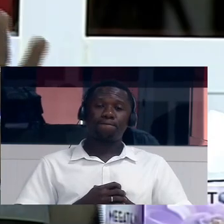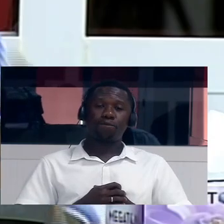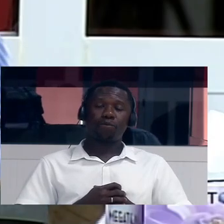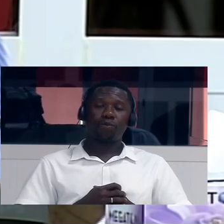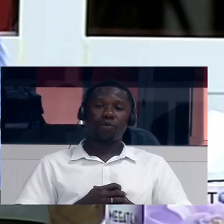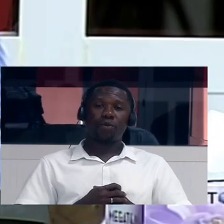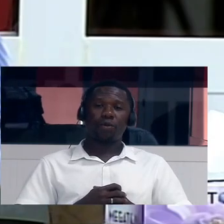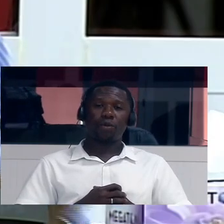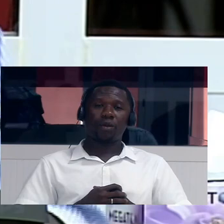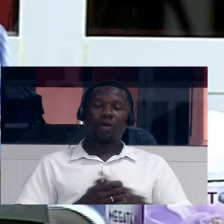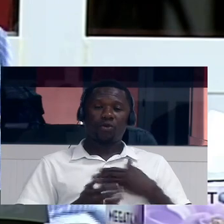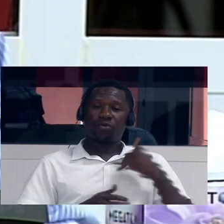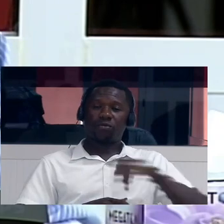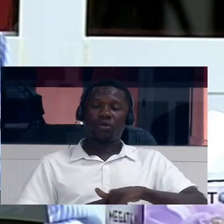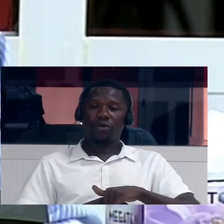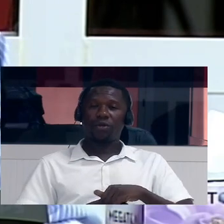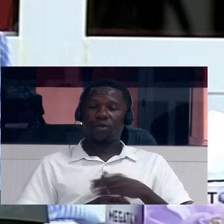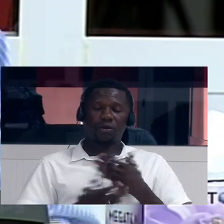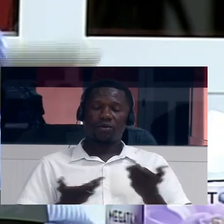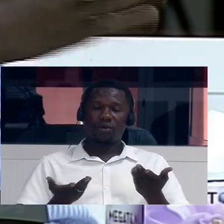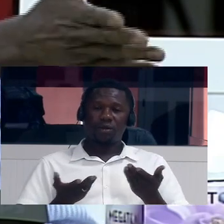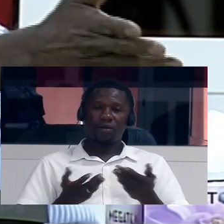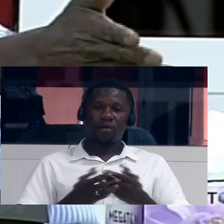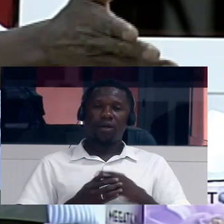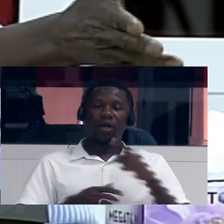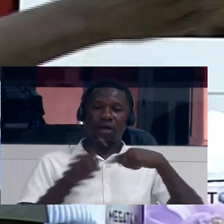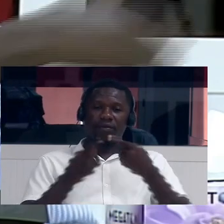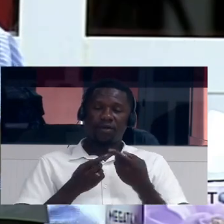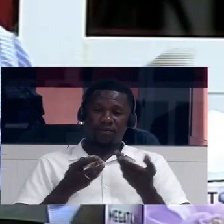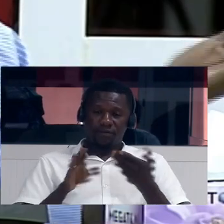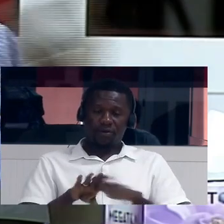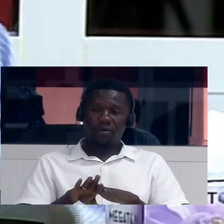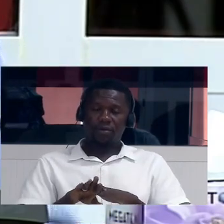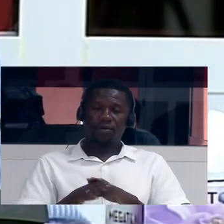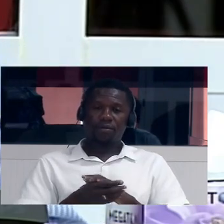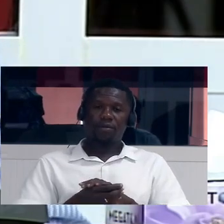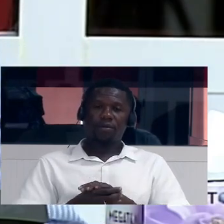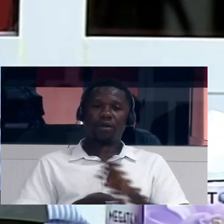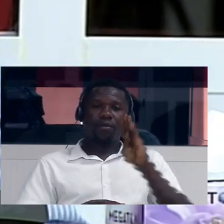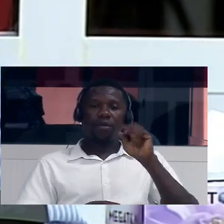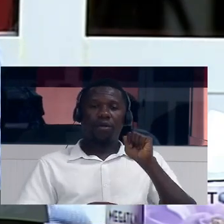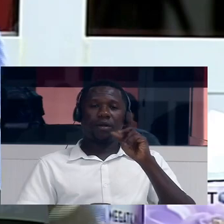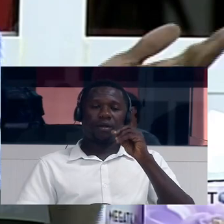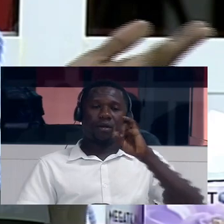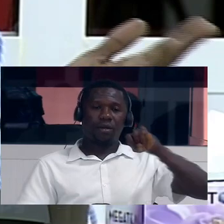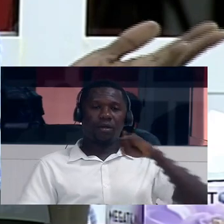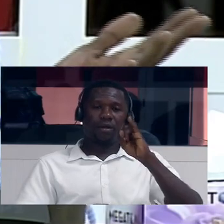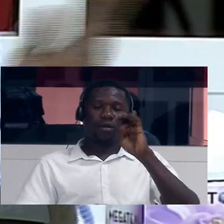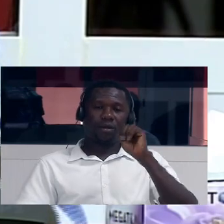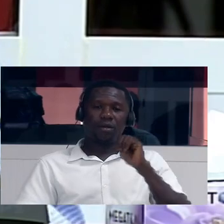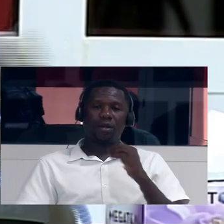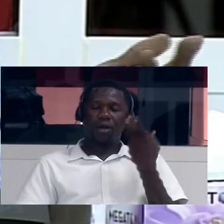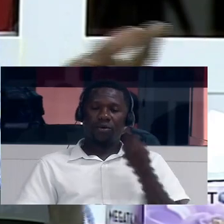And he just closed the phone, and that was the end of the matter. After the funeral, Vaji came back to report to me. I said, yes, how was the